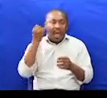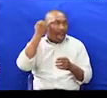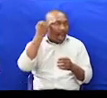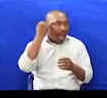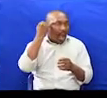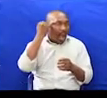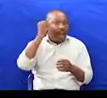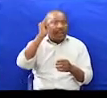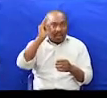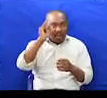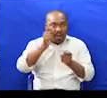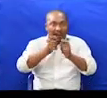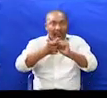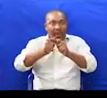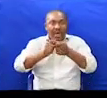this idea,